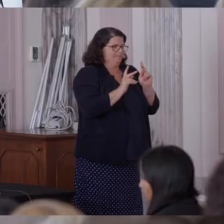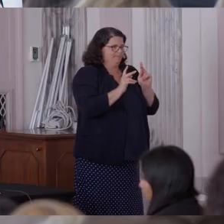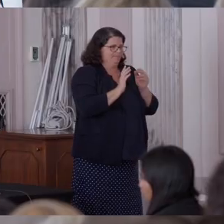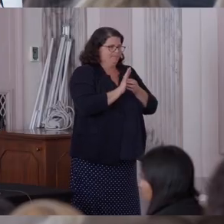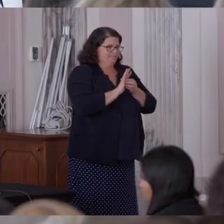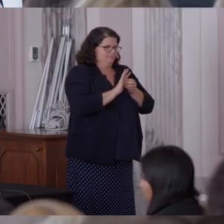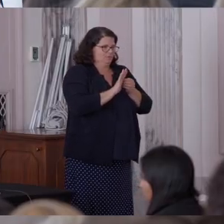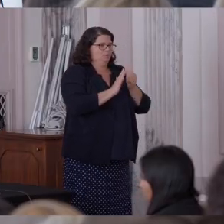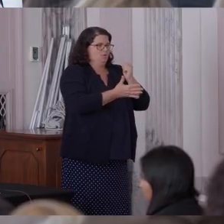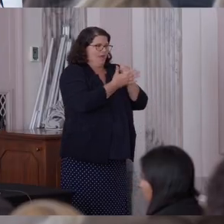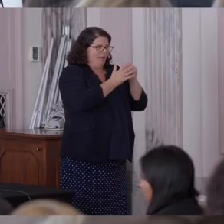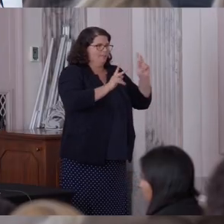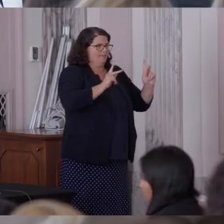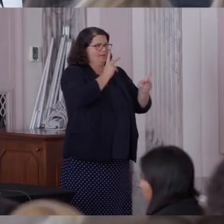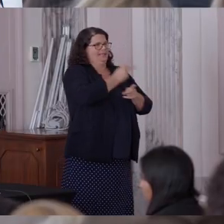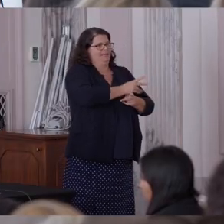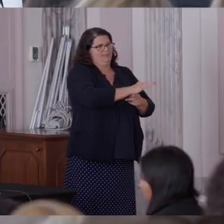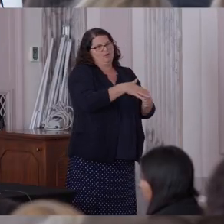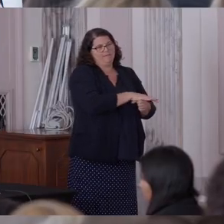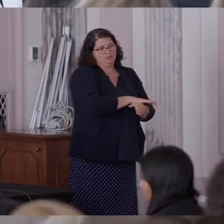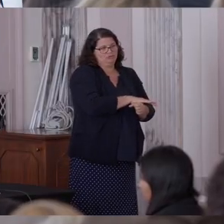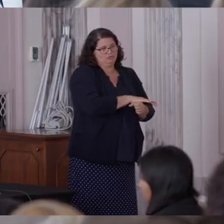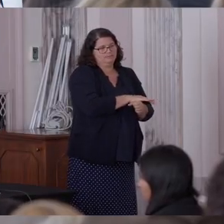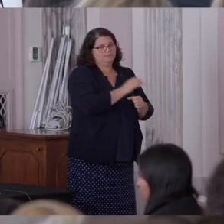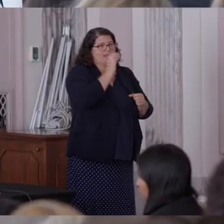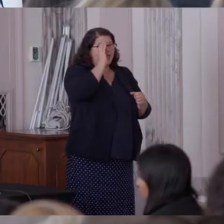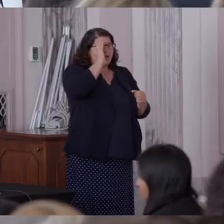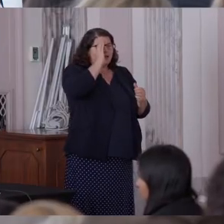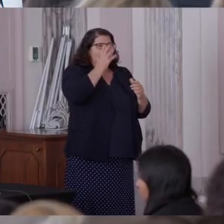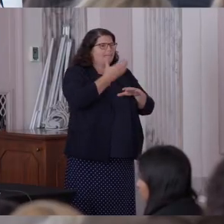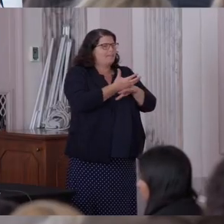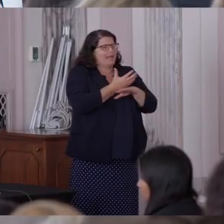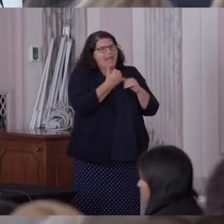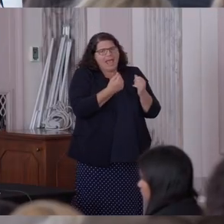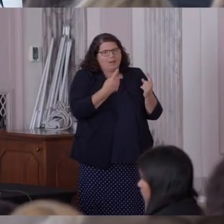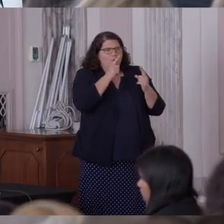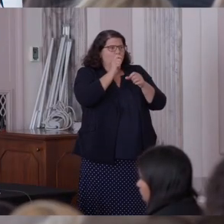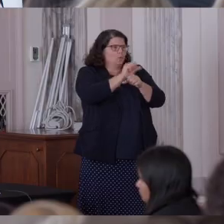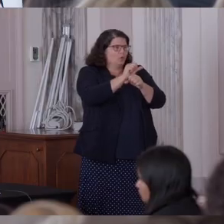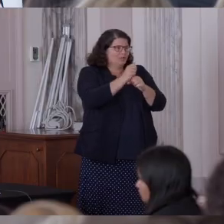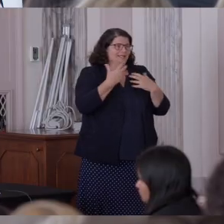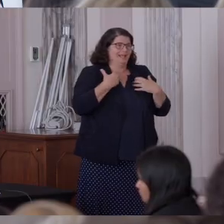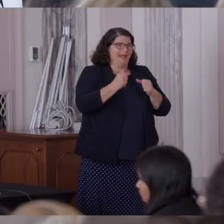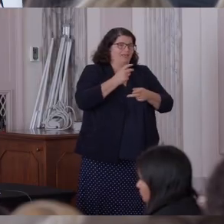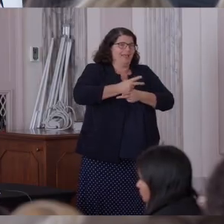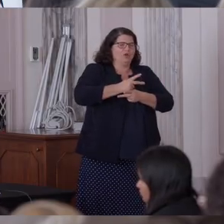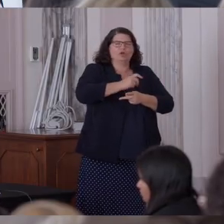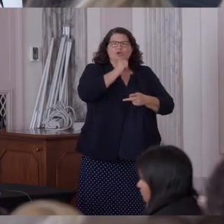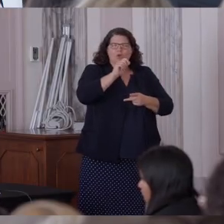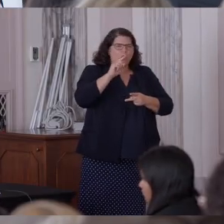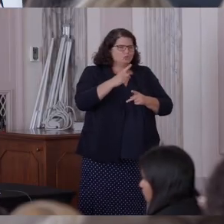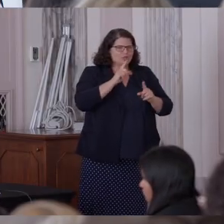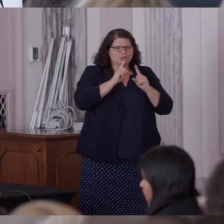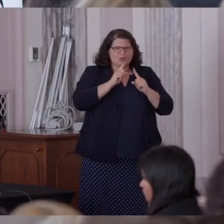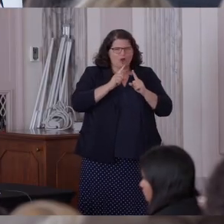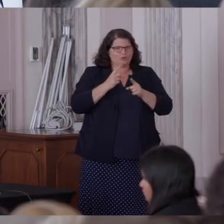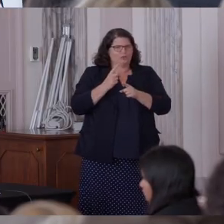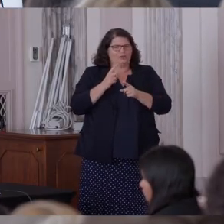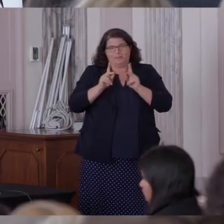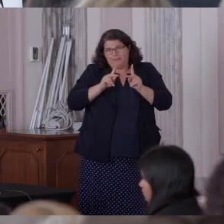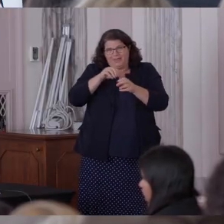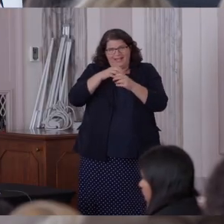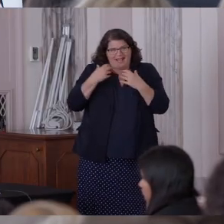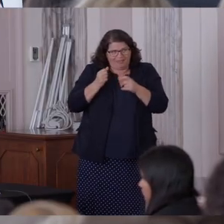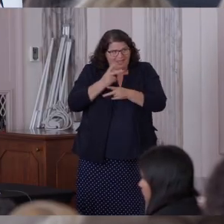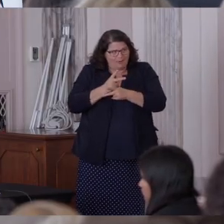healthcare space to make sure that you don't just keep talking to the usual suspects in the healthcare world, but you talk to the affordable housing field,